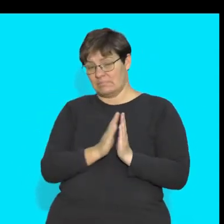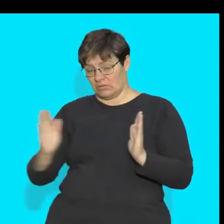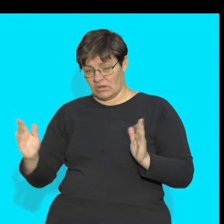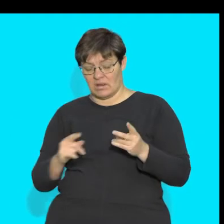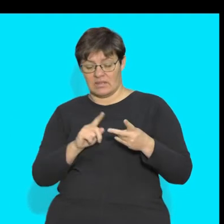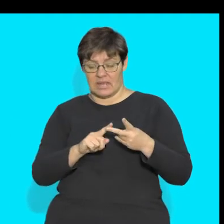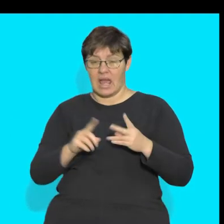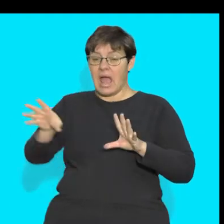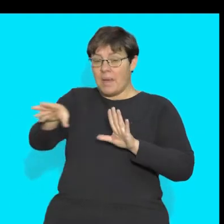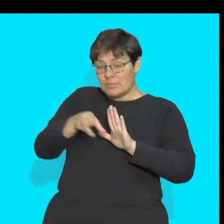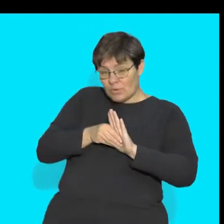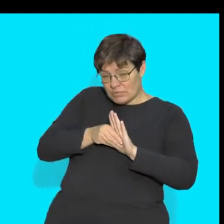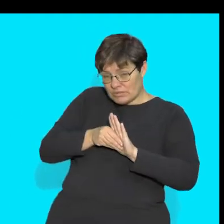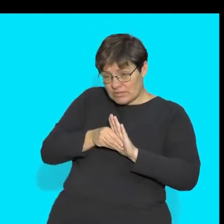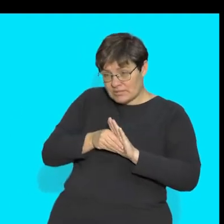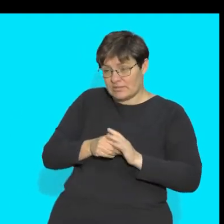have absorption,